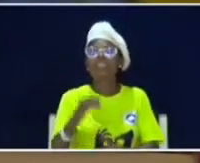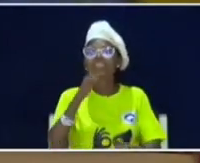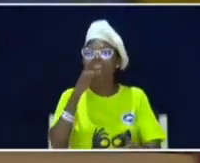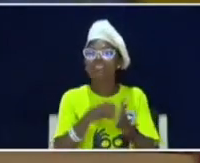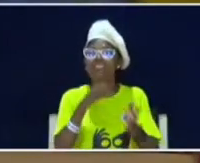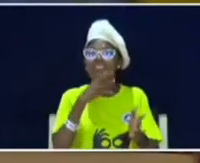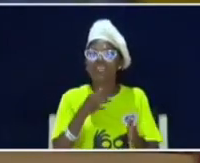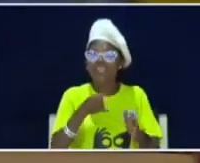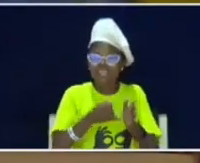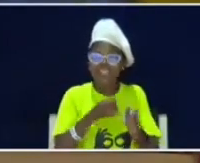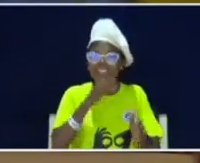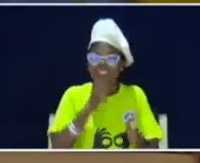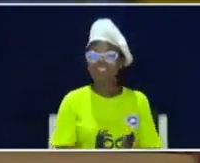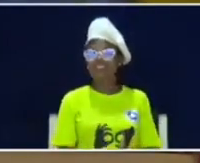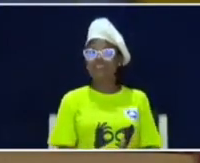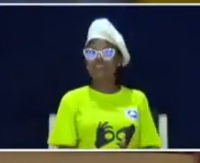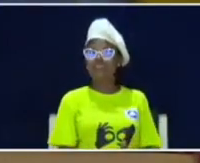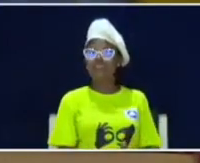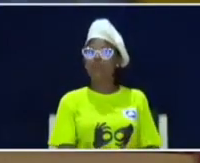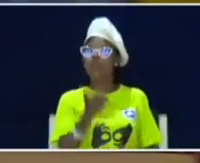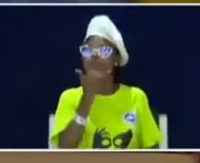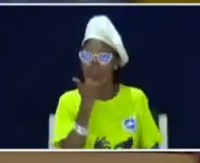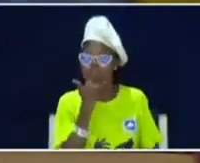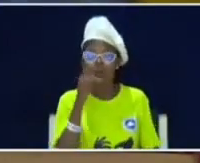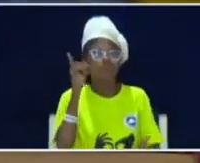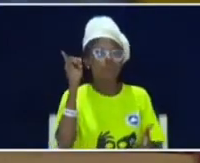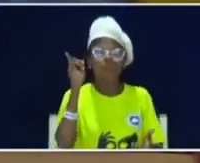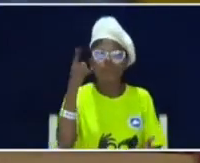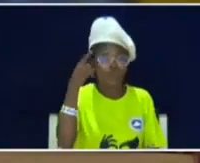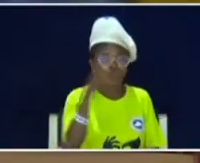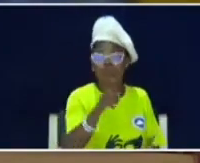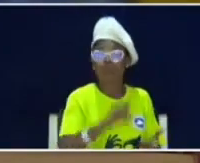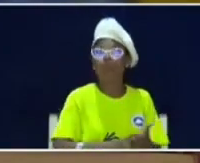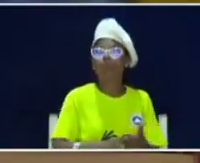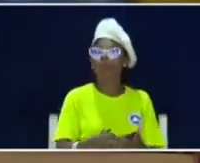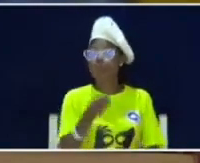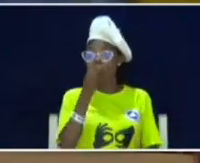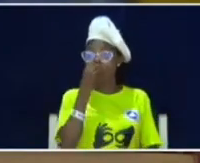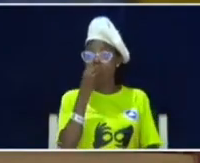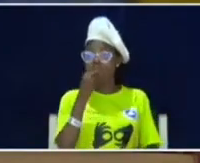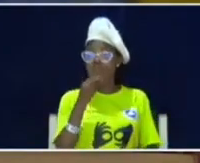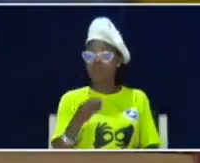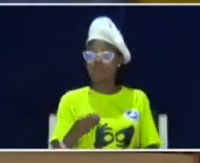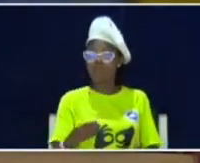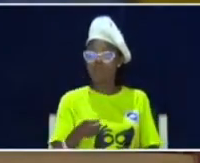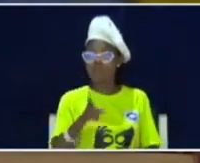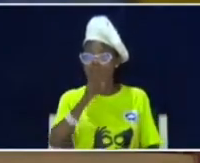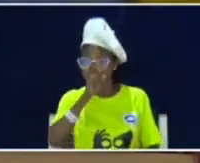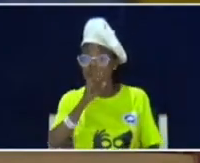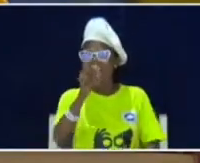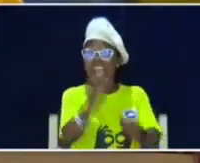says it is an abomination to eat eagle. Therefore, I decree tonight, every eaters of